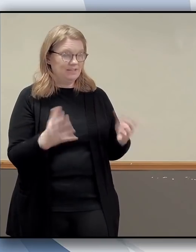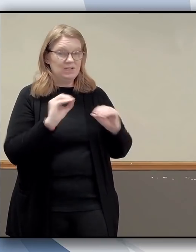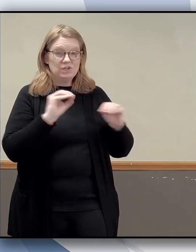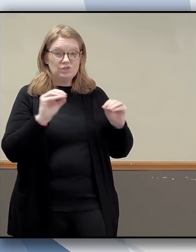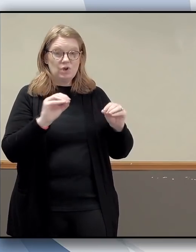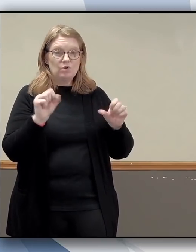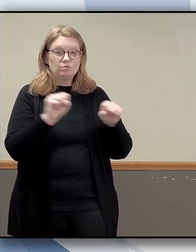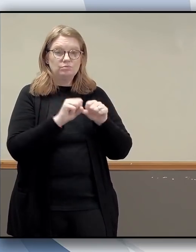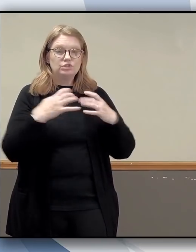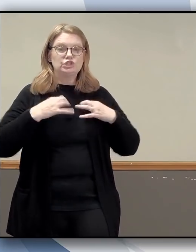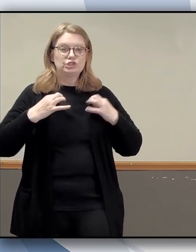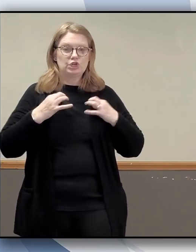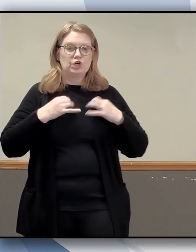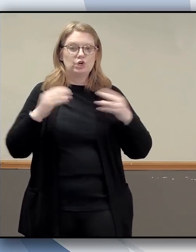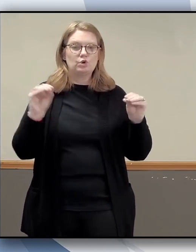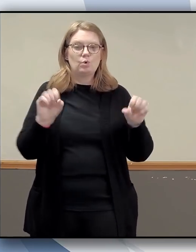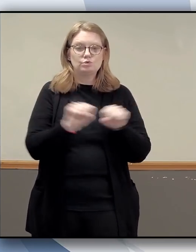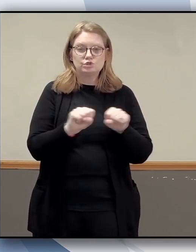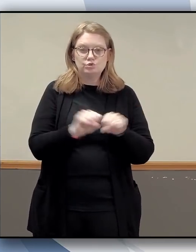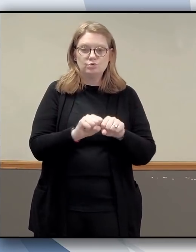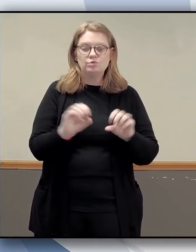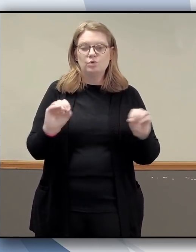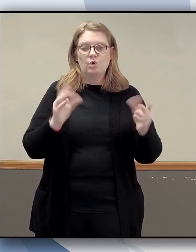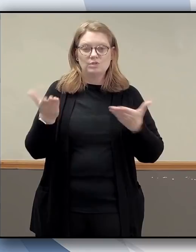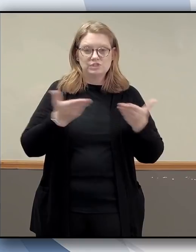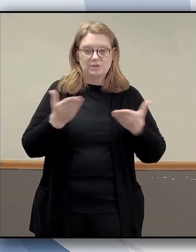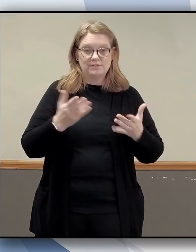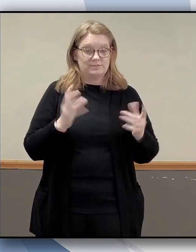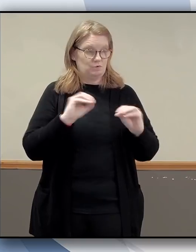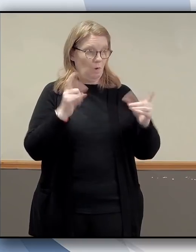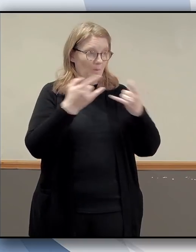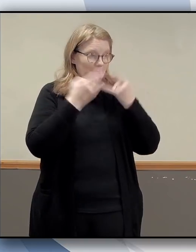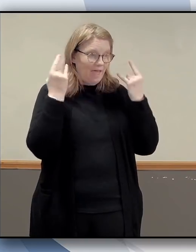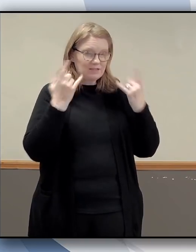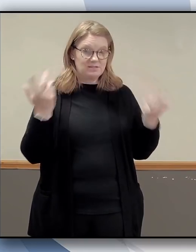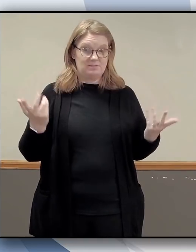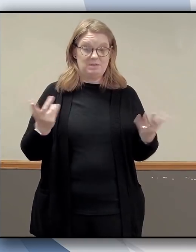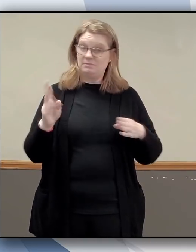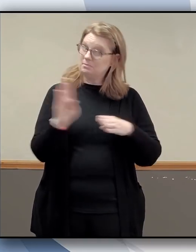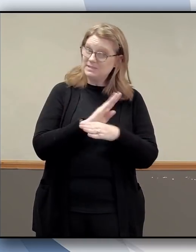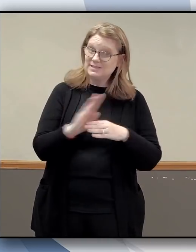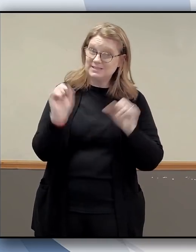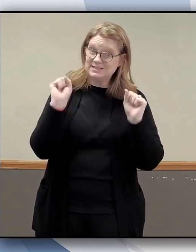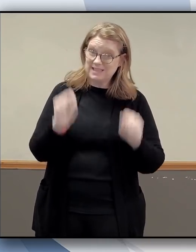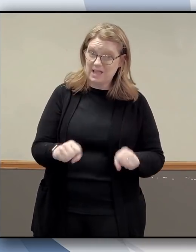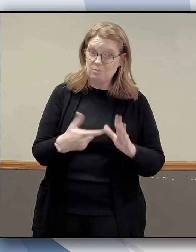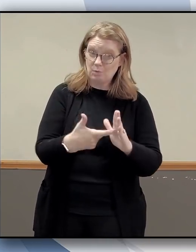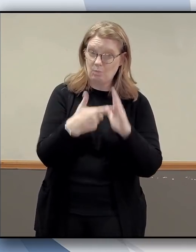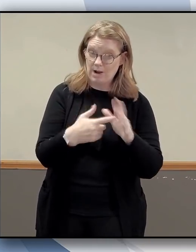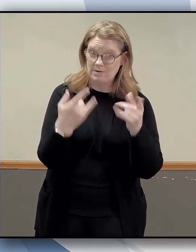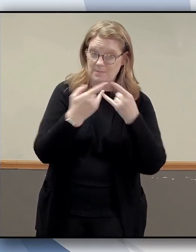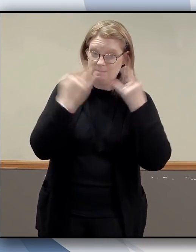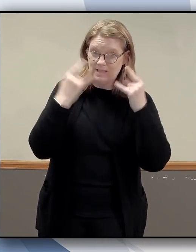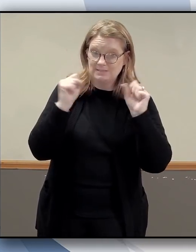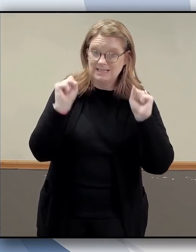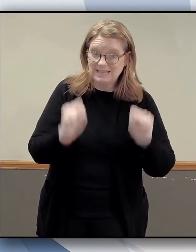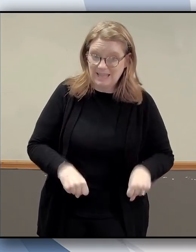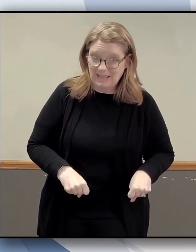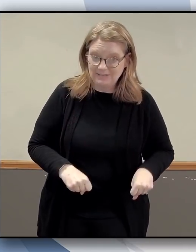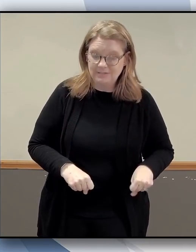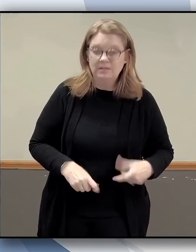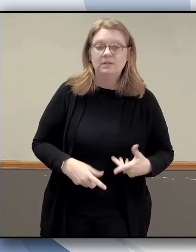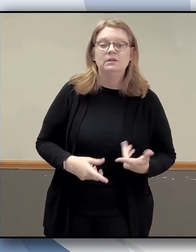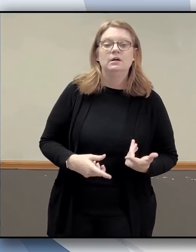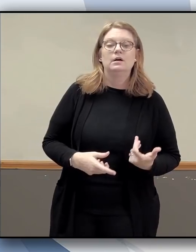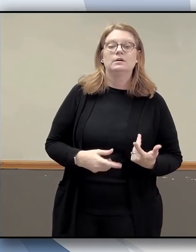no shirt, no shoes, no service. How about no mask? I mean, businesses can choose to do that. And so that's where that can